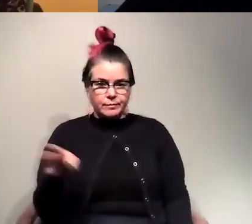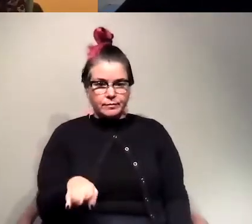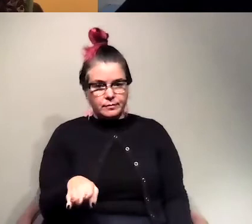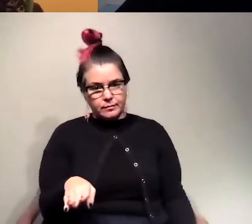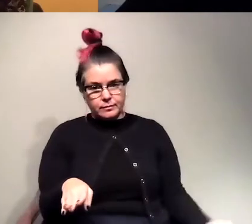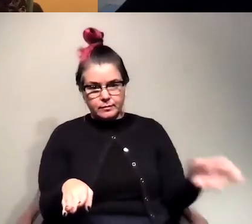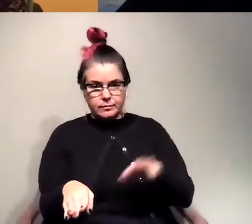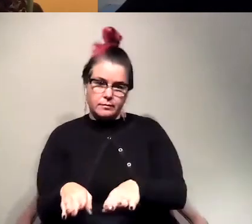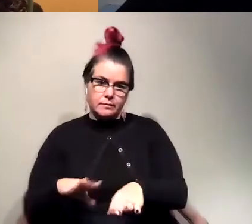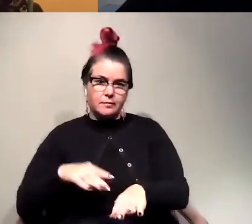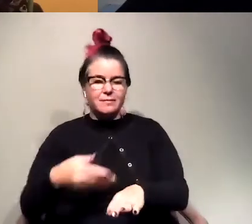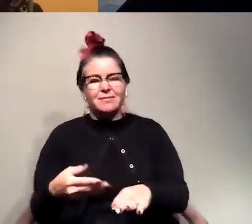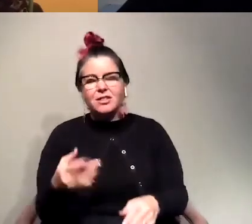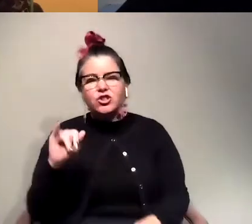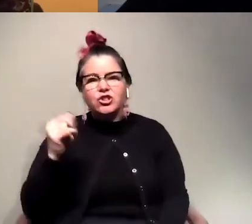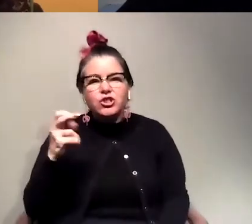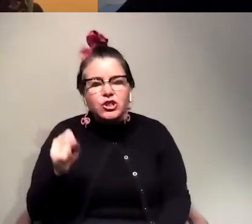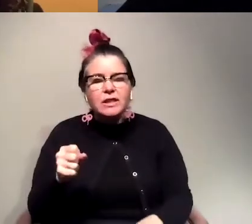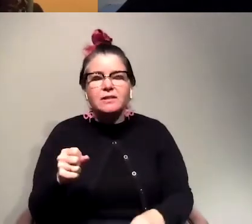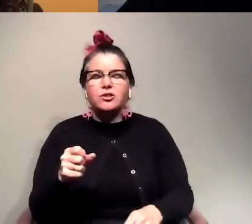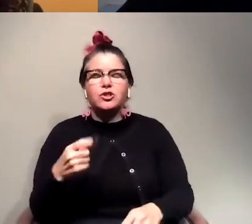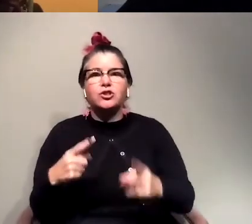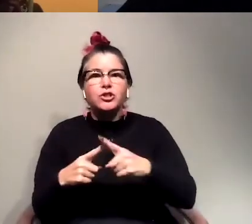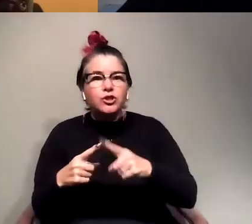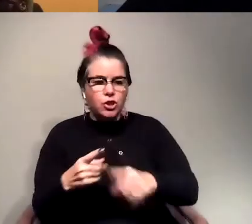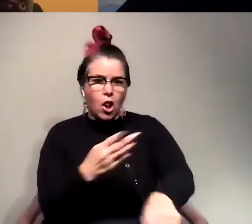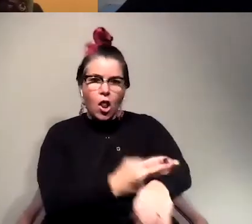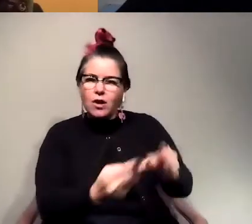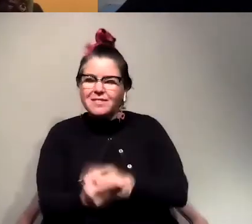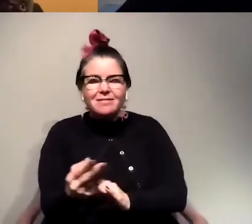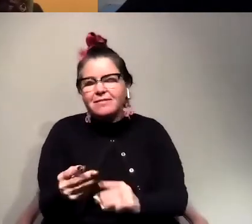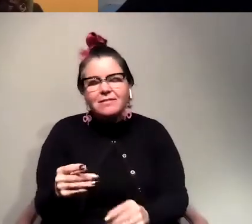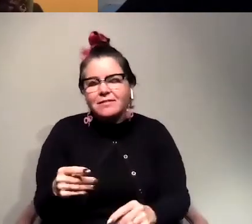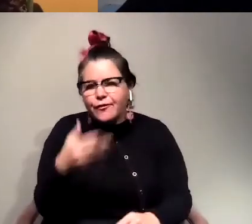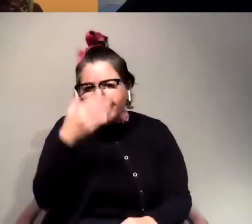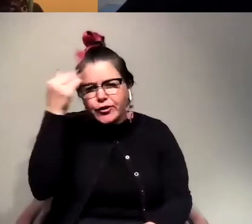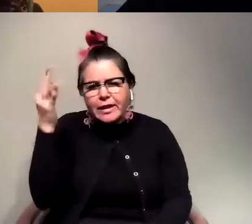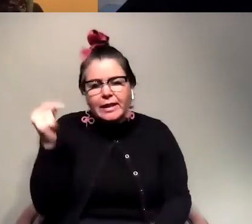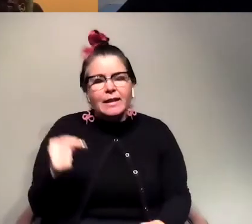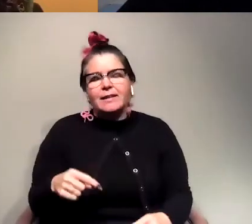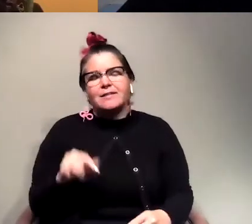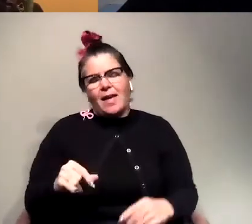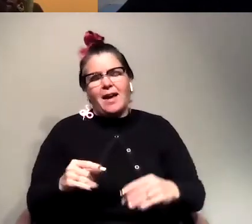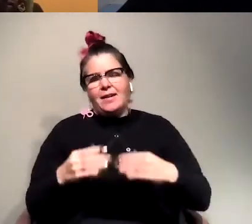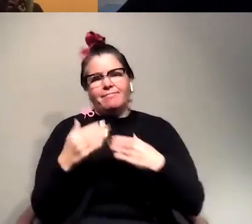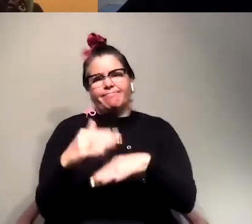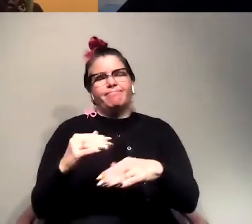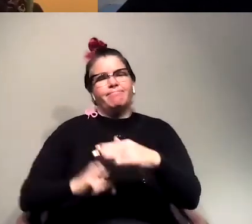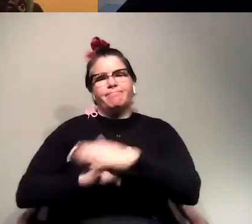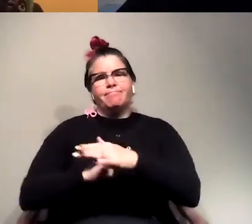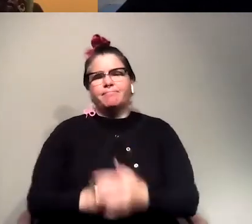forget jeans or long sleeve shirts or something. So so that's one of the things that